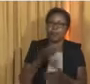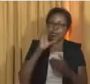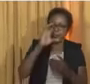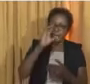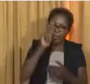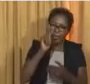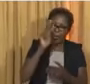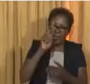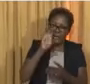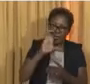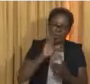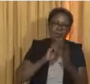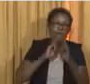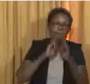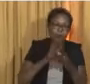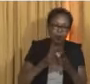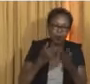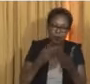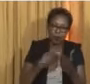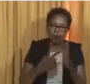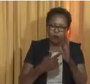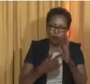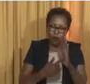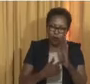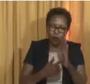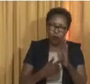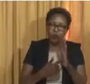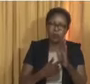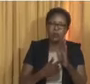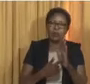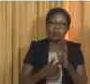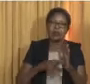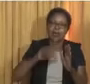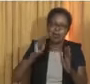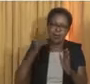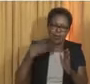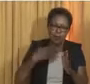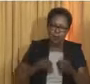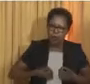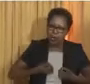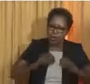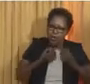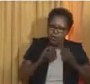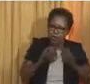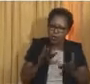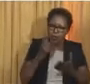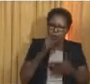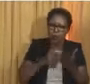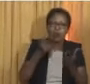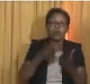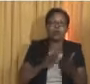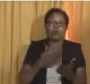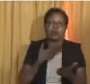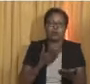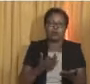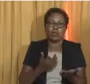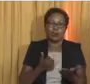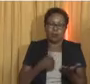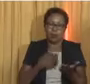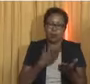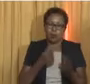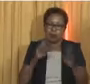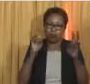report records at page 74 that Kenyans expressed what they wanted, and I quote, "There is